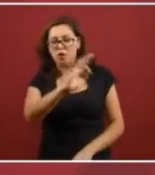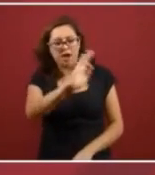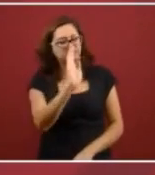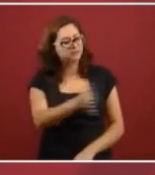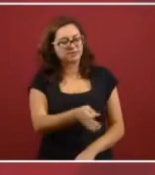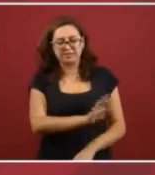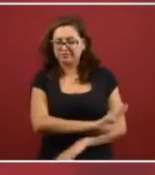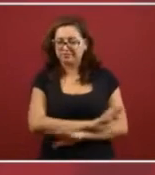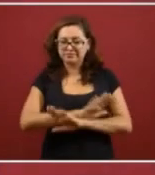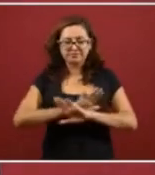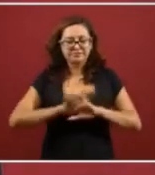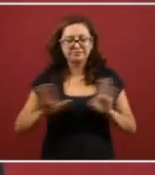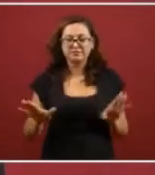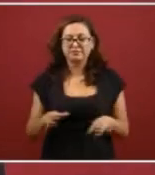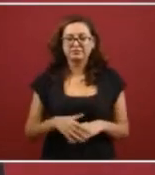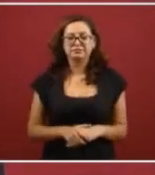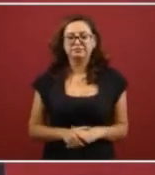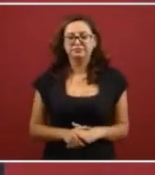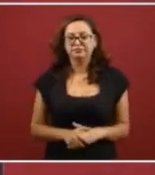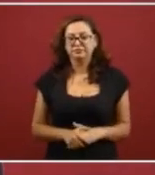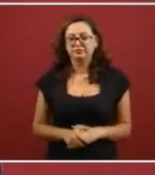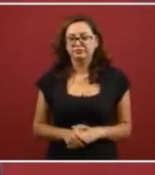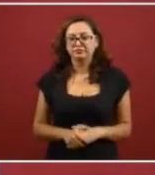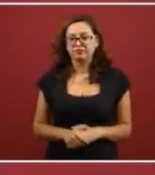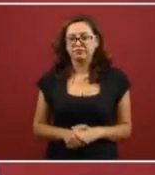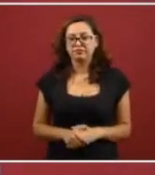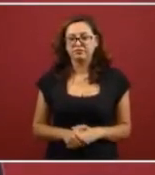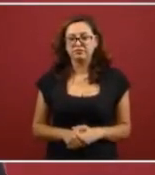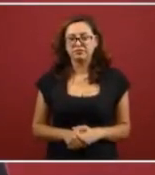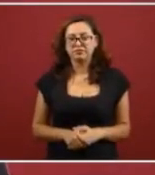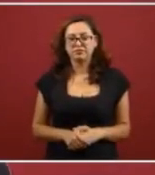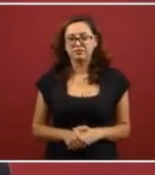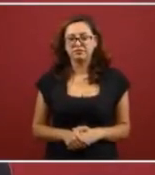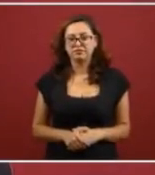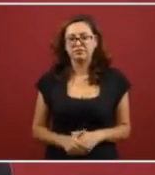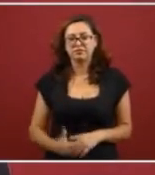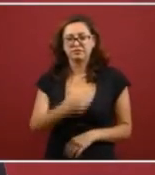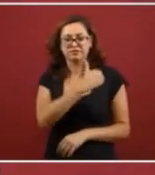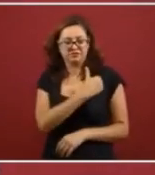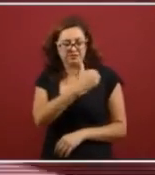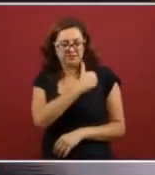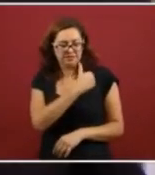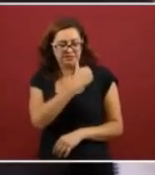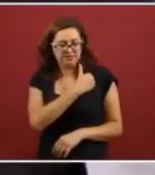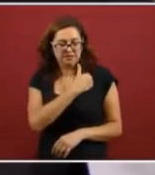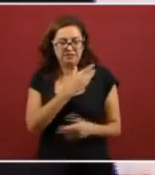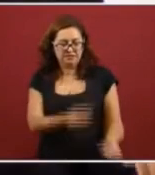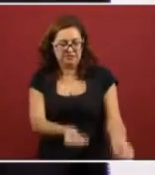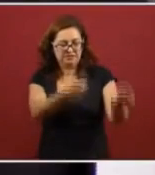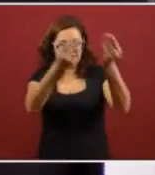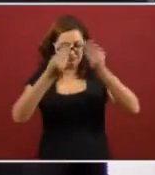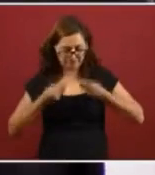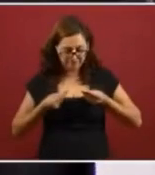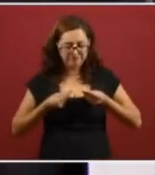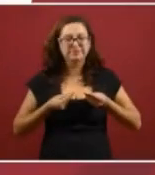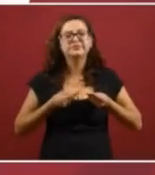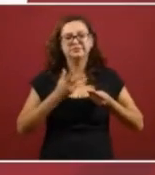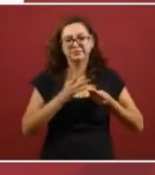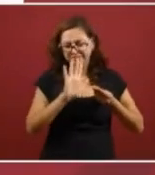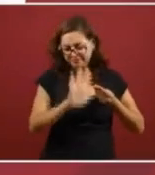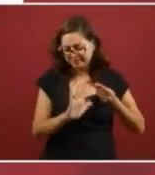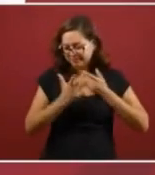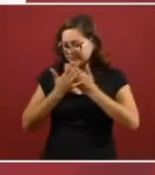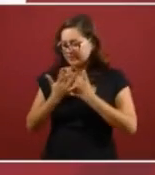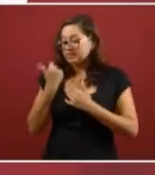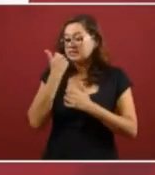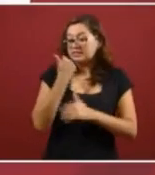nombramiento they gave me the name que tardé como and I 6 horas about 6 hours y presenté mi renuncia pública and I gave them